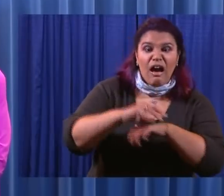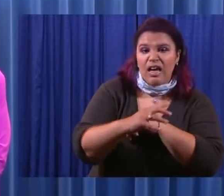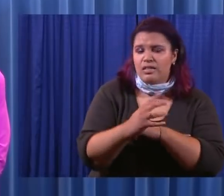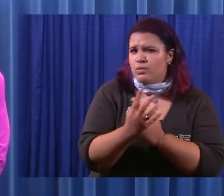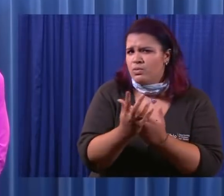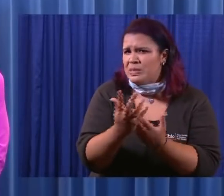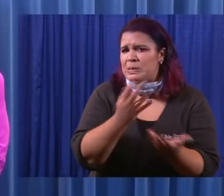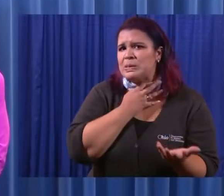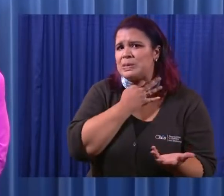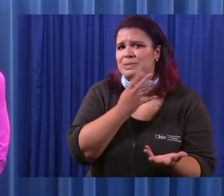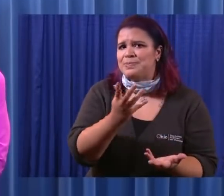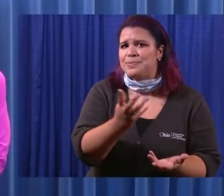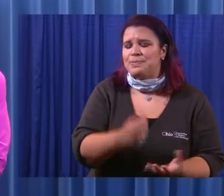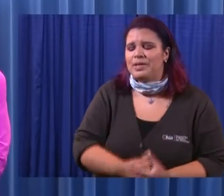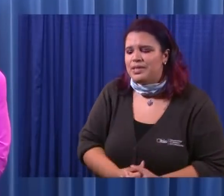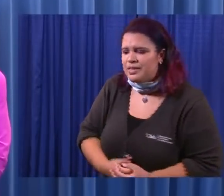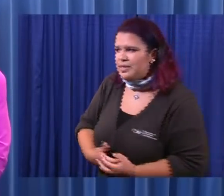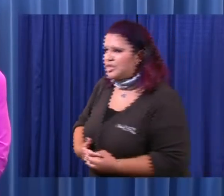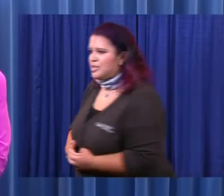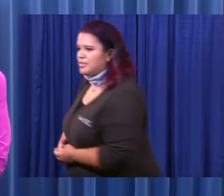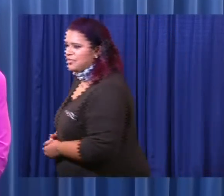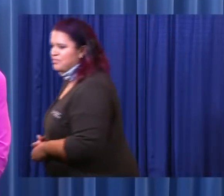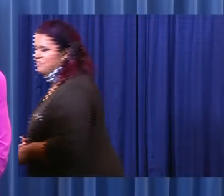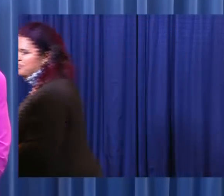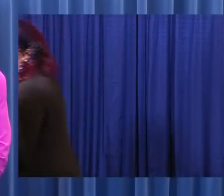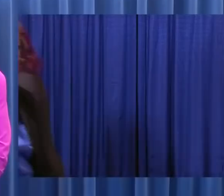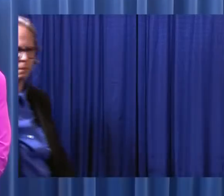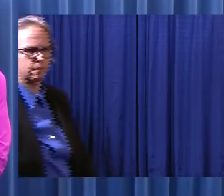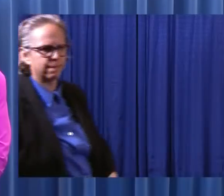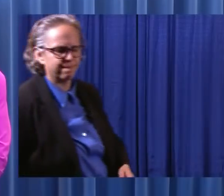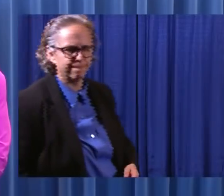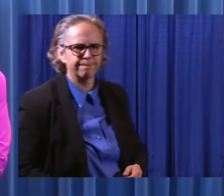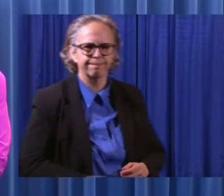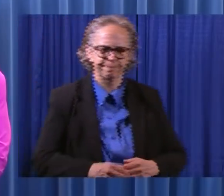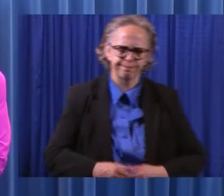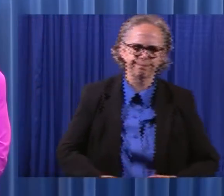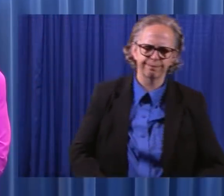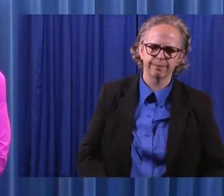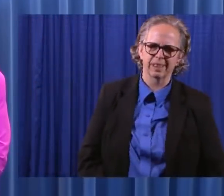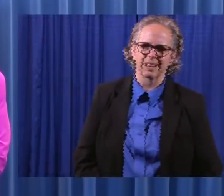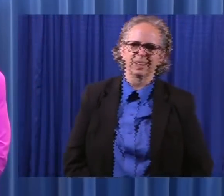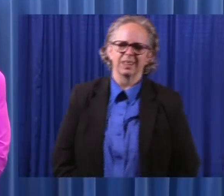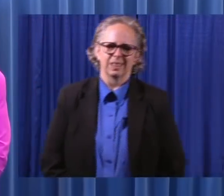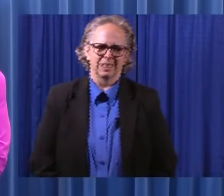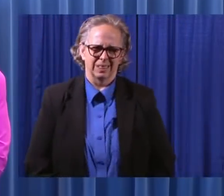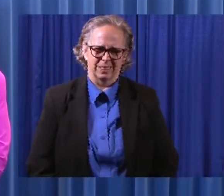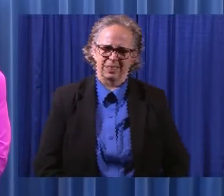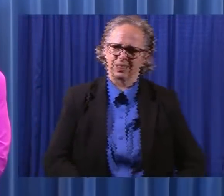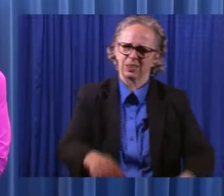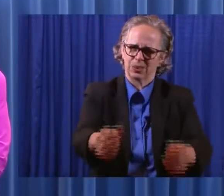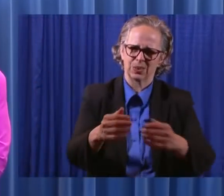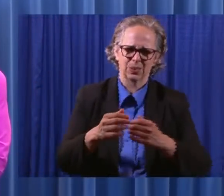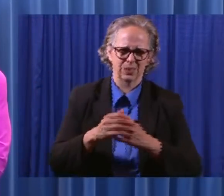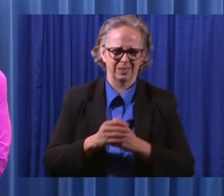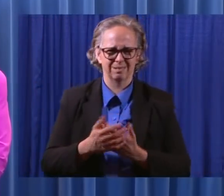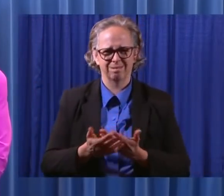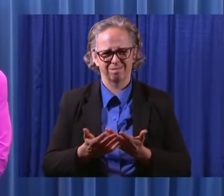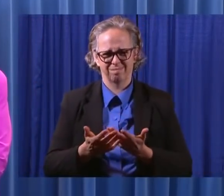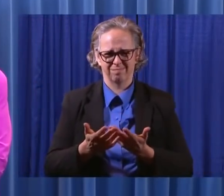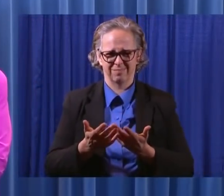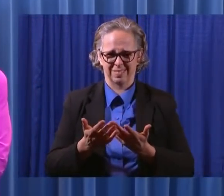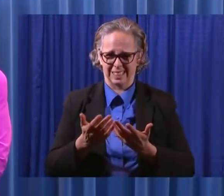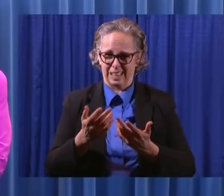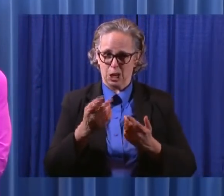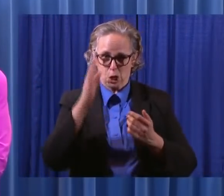Yeah, Ben, there's nothing that has been, to me, tougher or more heartbreaking to see